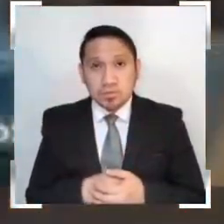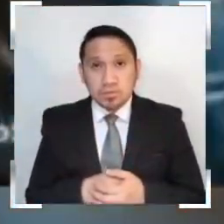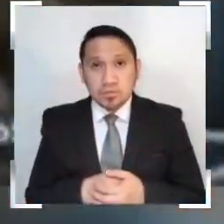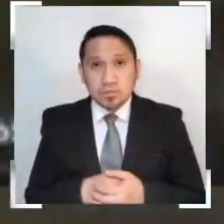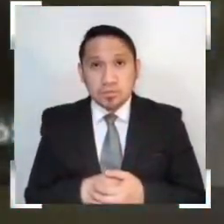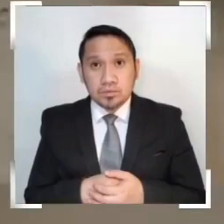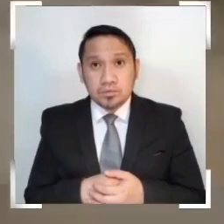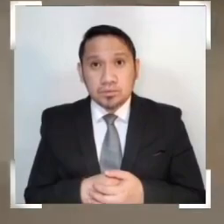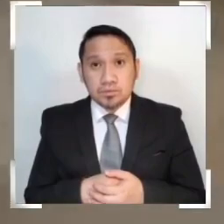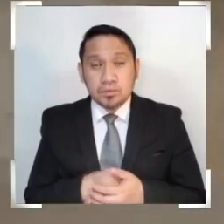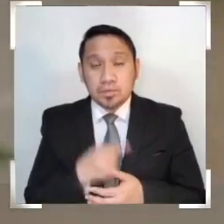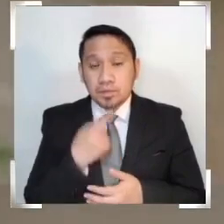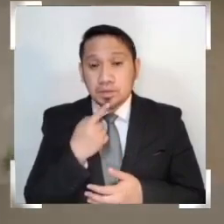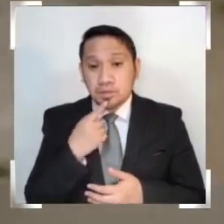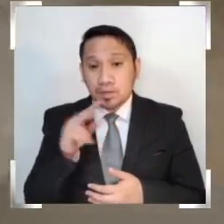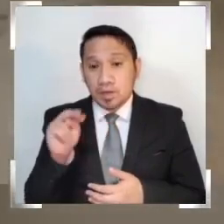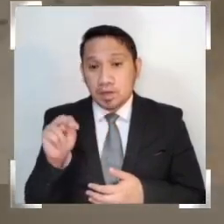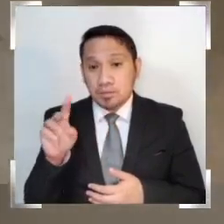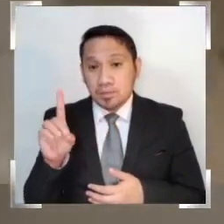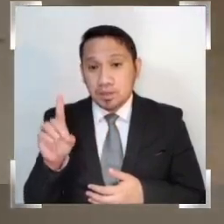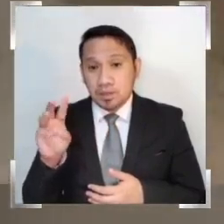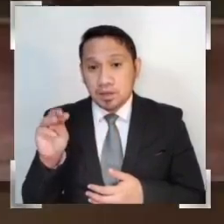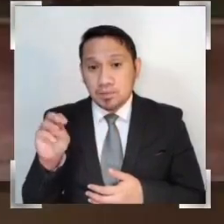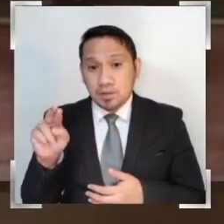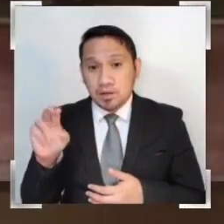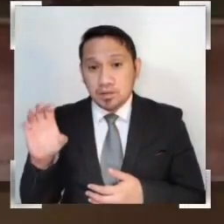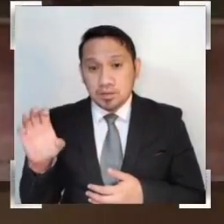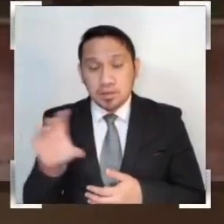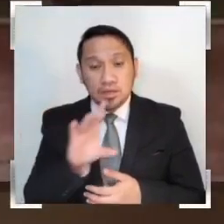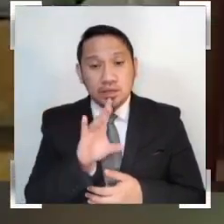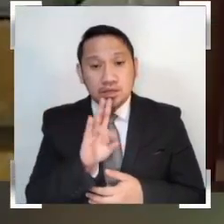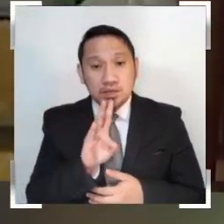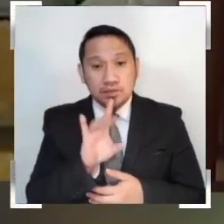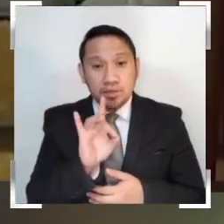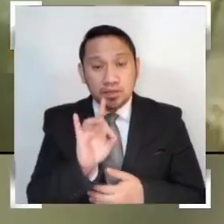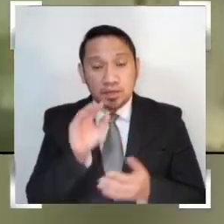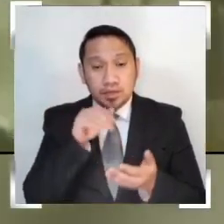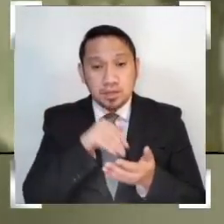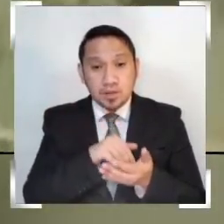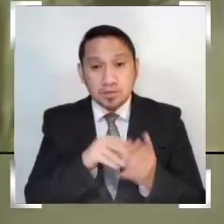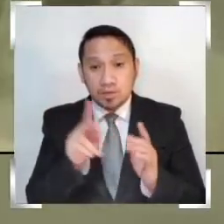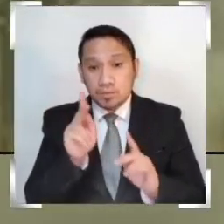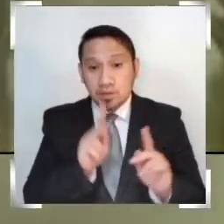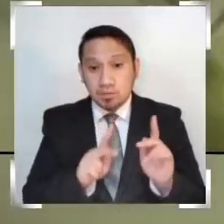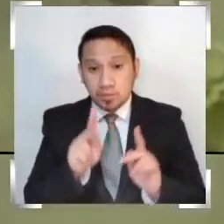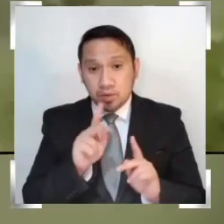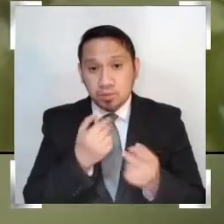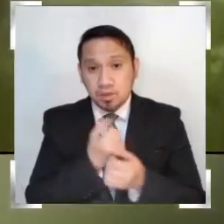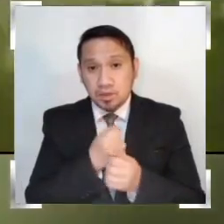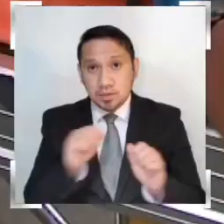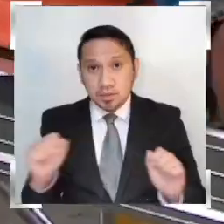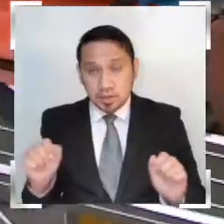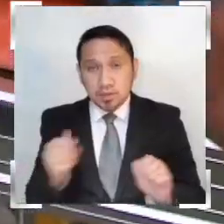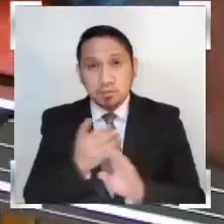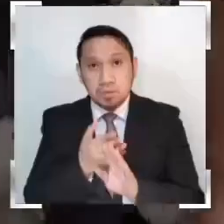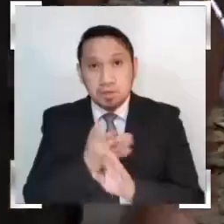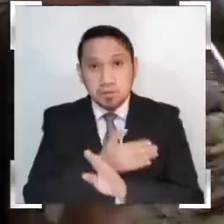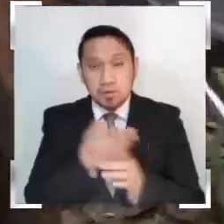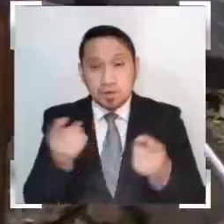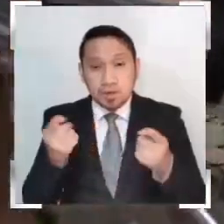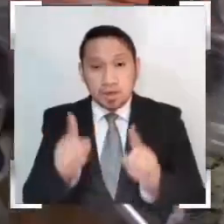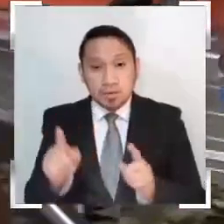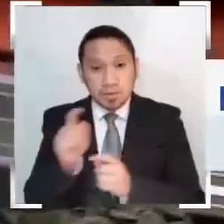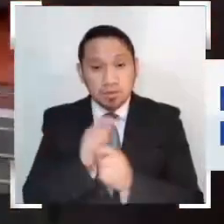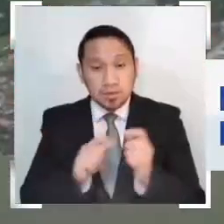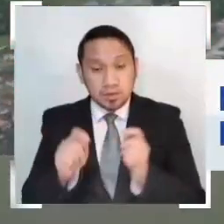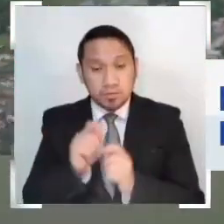Ayon sa NDRRMC, mahigit 78,000 individual ang inilikas bago pa tumama ang bagyo. 5 naman ang